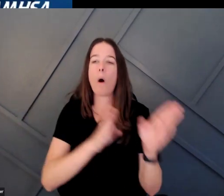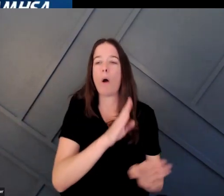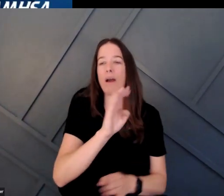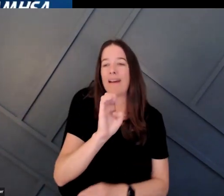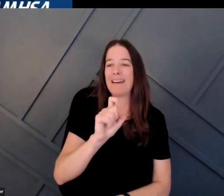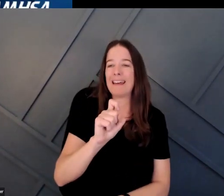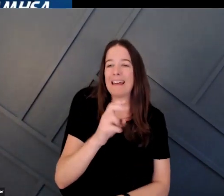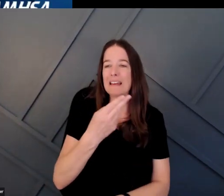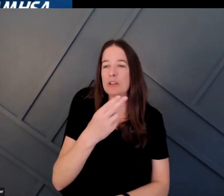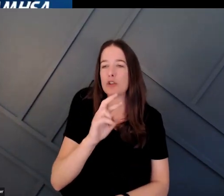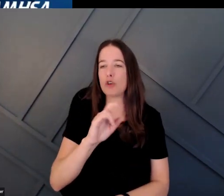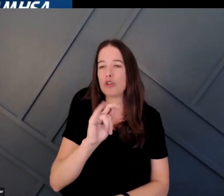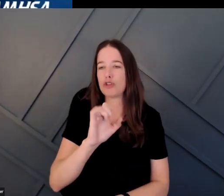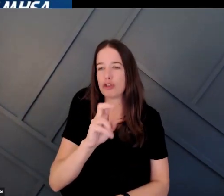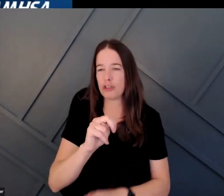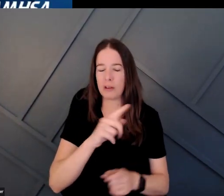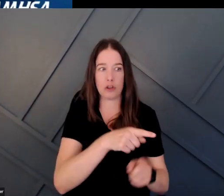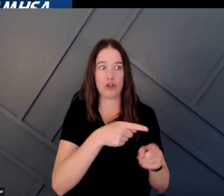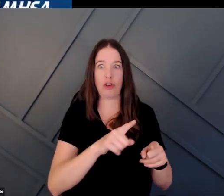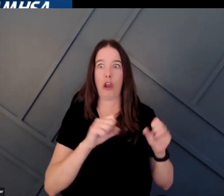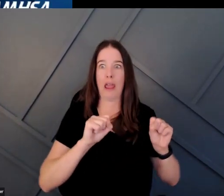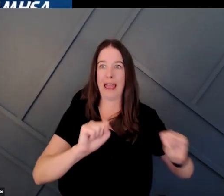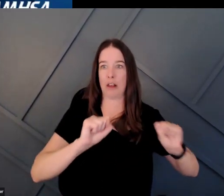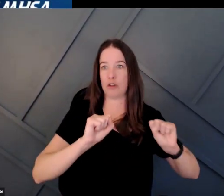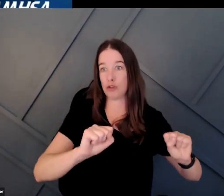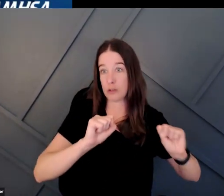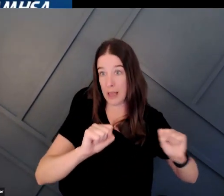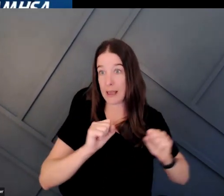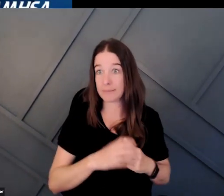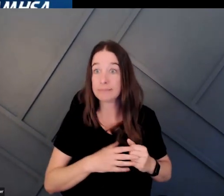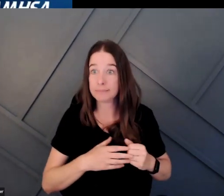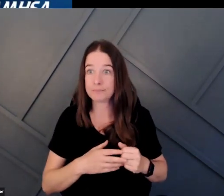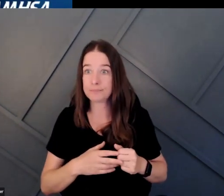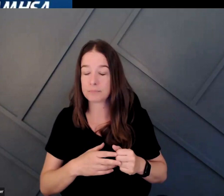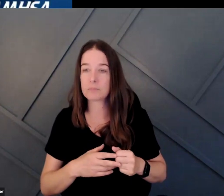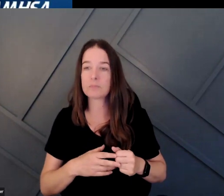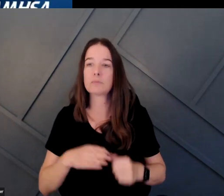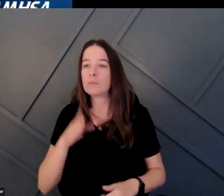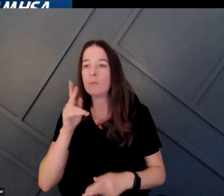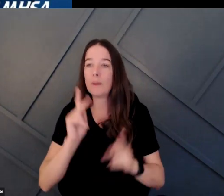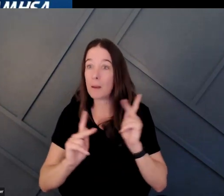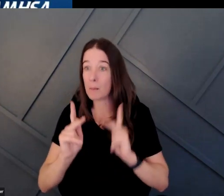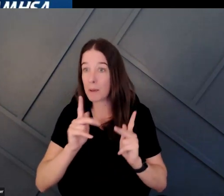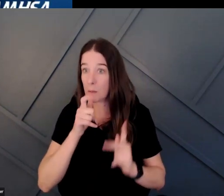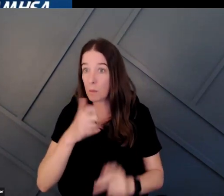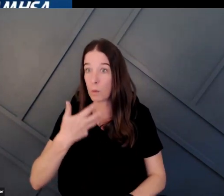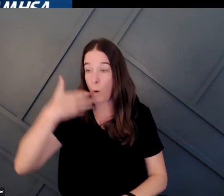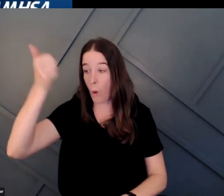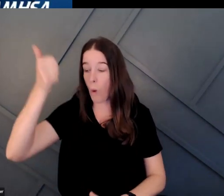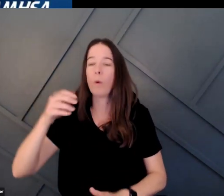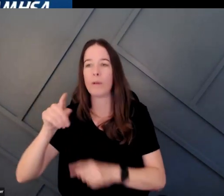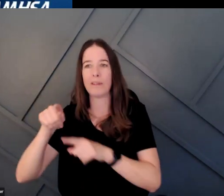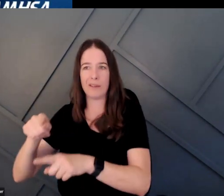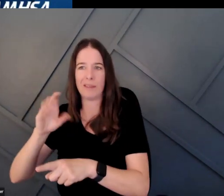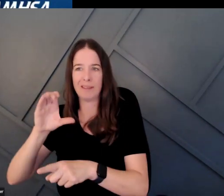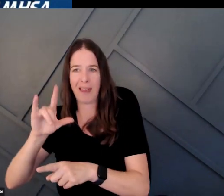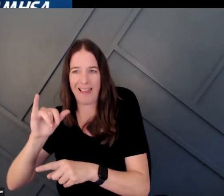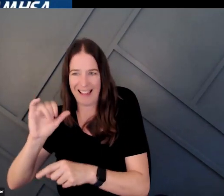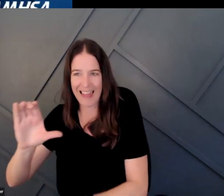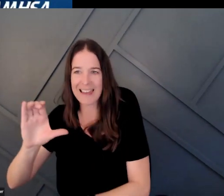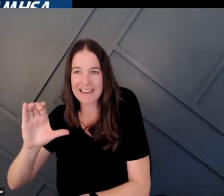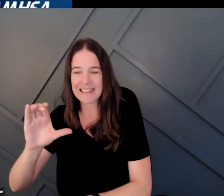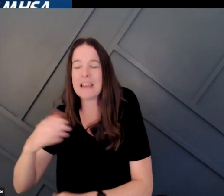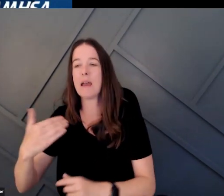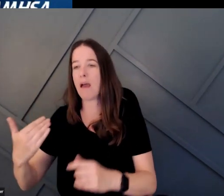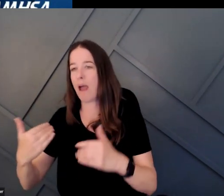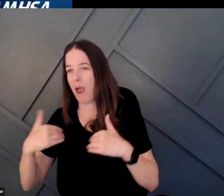these classic extreme heat exposure events, we're talking about people who are older and people who are younger. Children